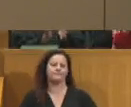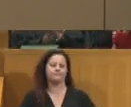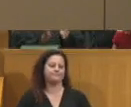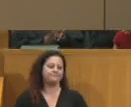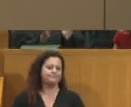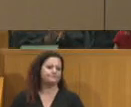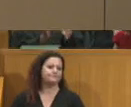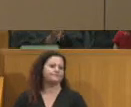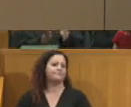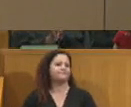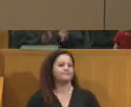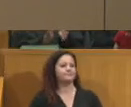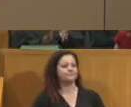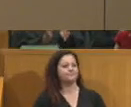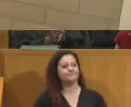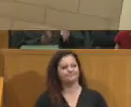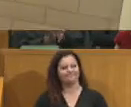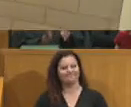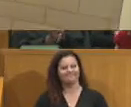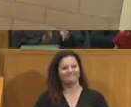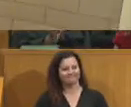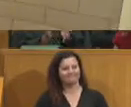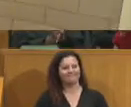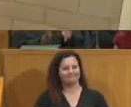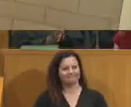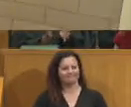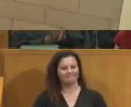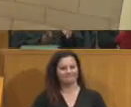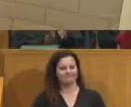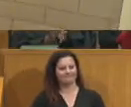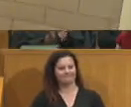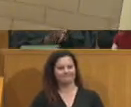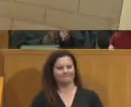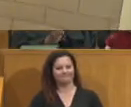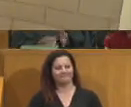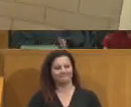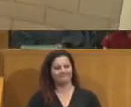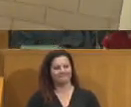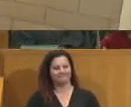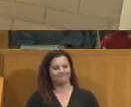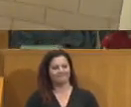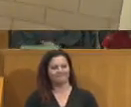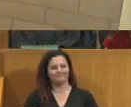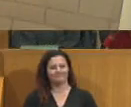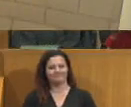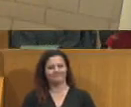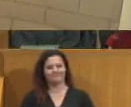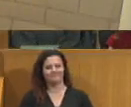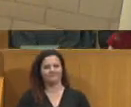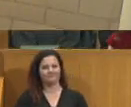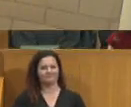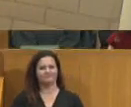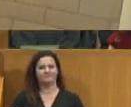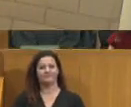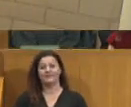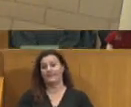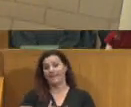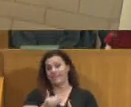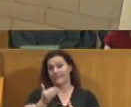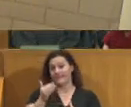Mayor and this distinguished council, it is my pleasure to accept this award on behalf of my parents,